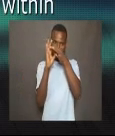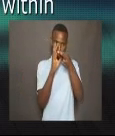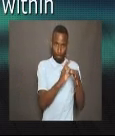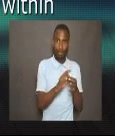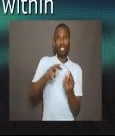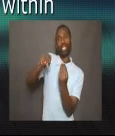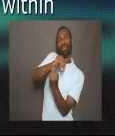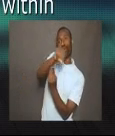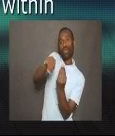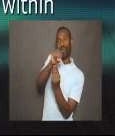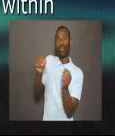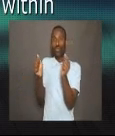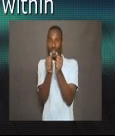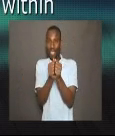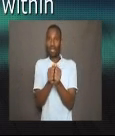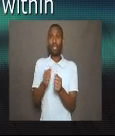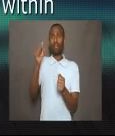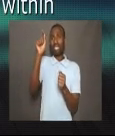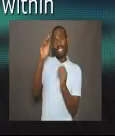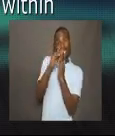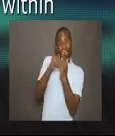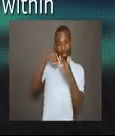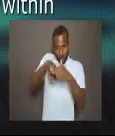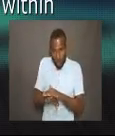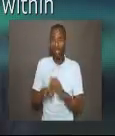the molecules within that system.